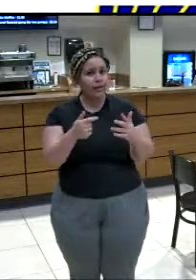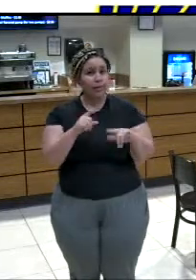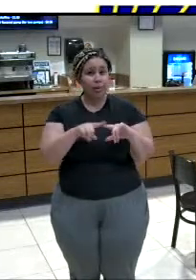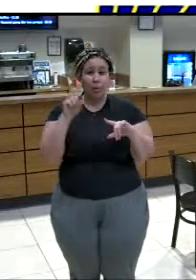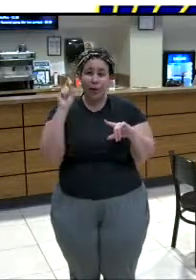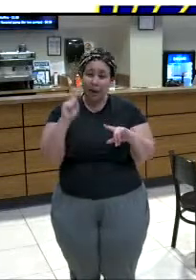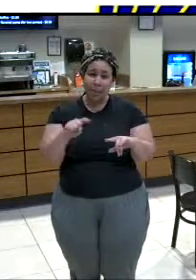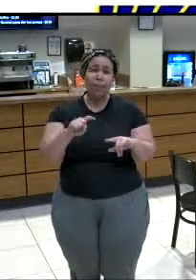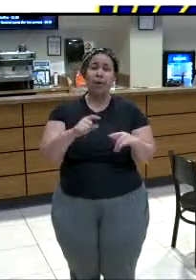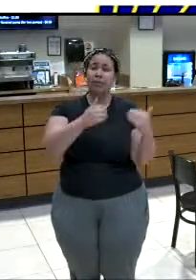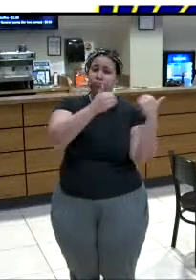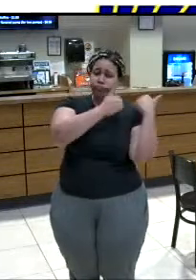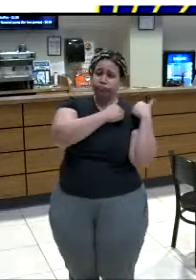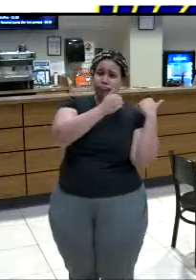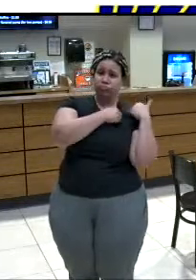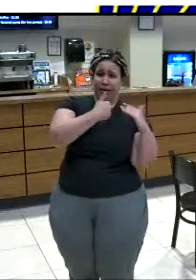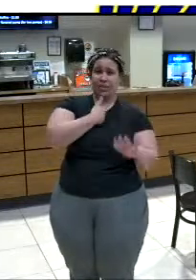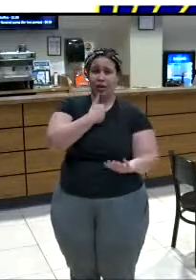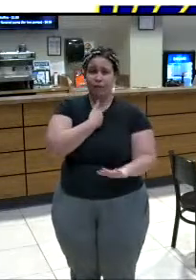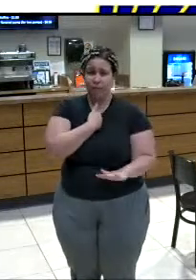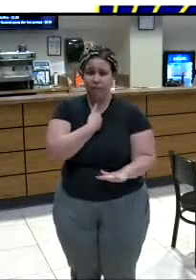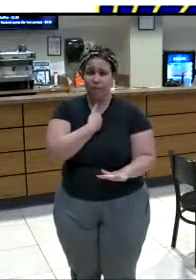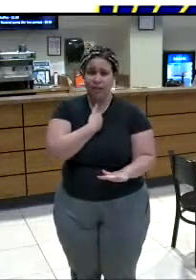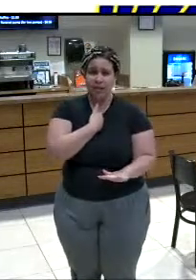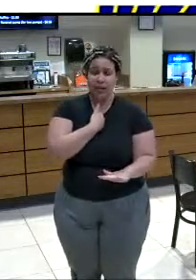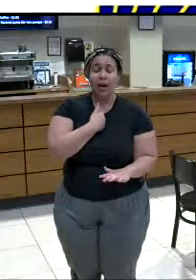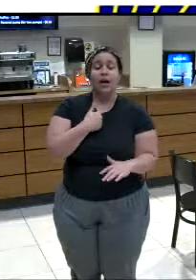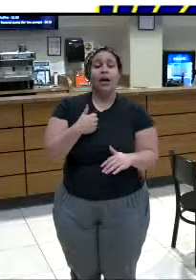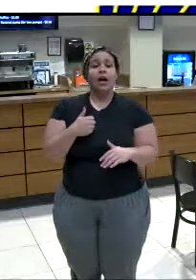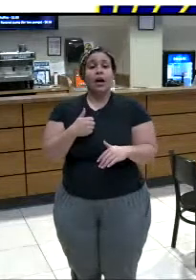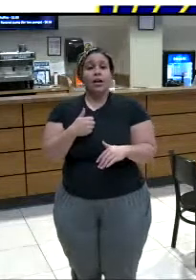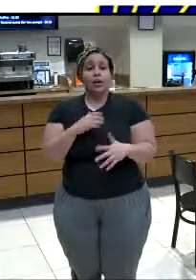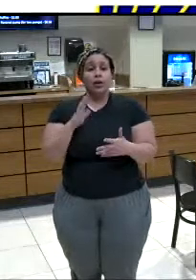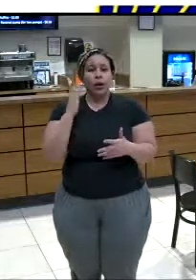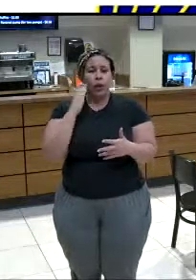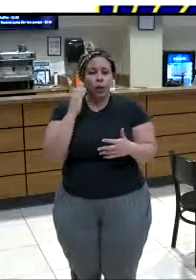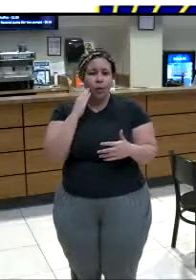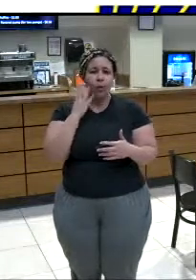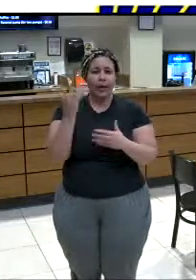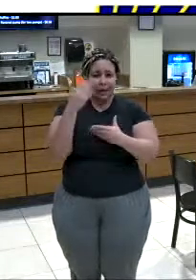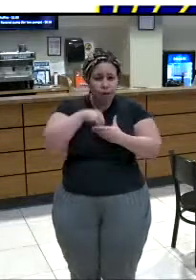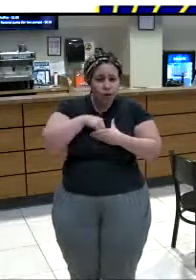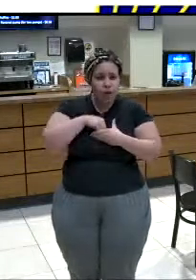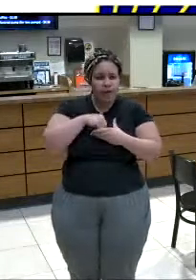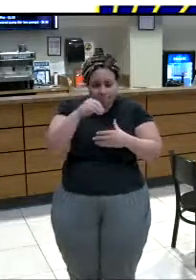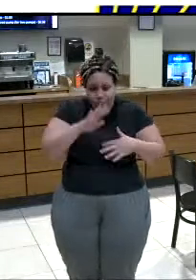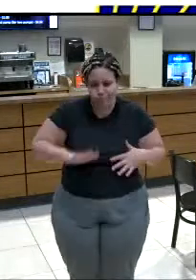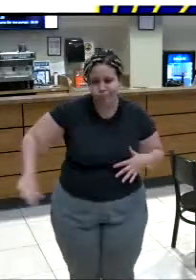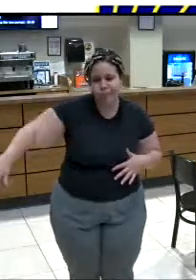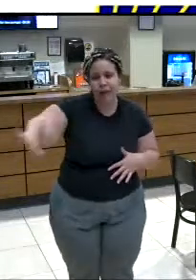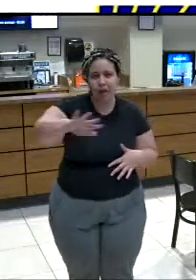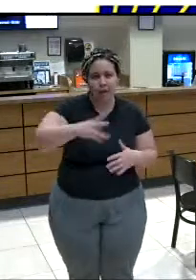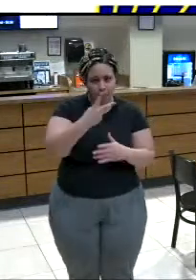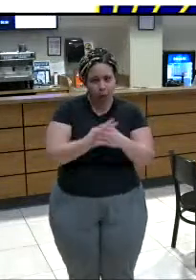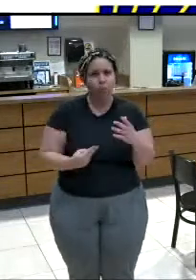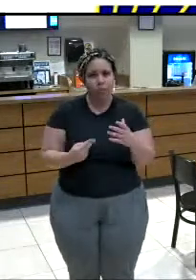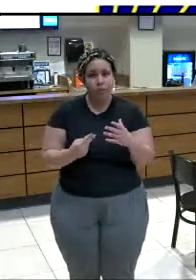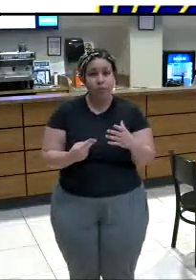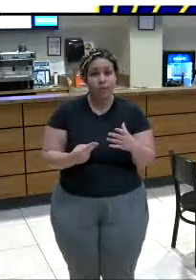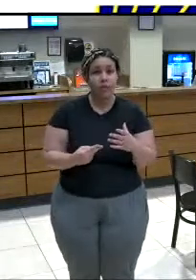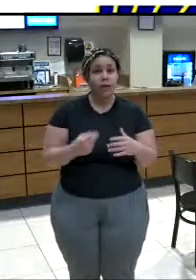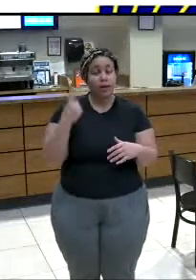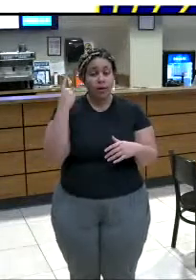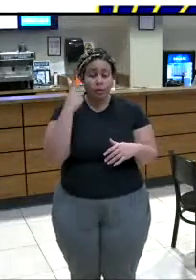to internally hold ourselves accountable and externally to you all, to the community, to the students, to the